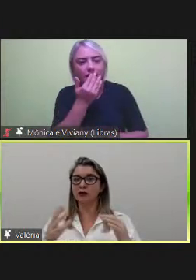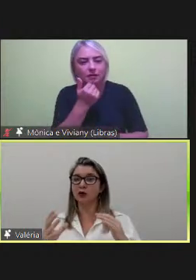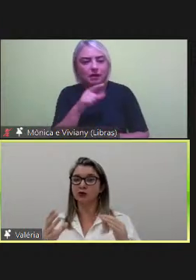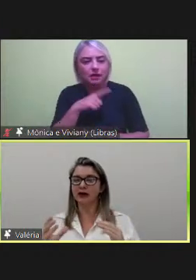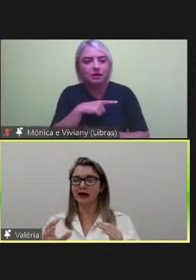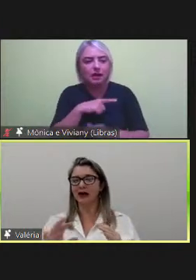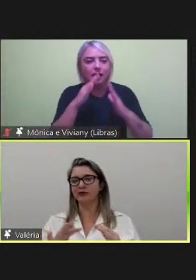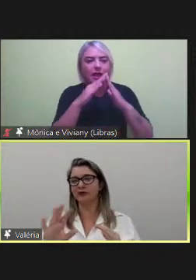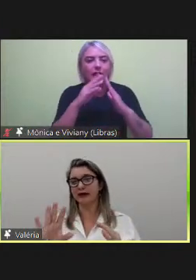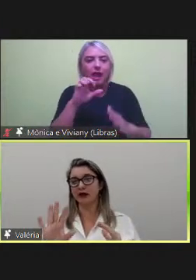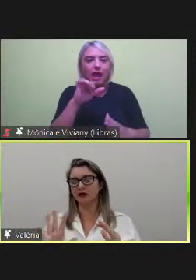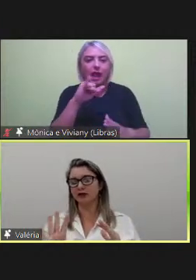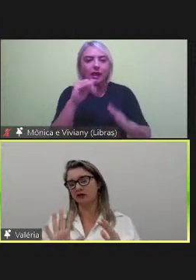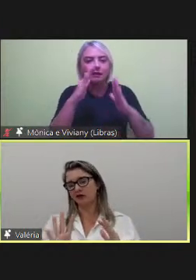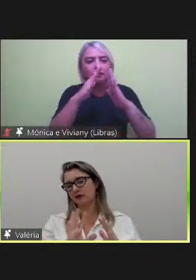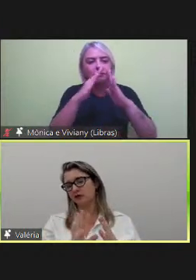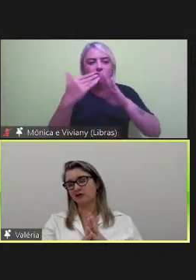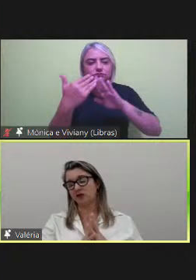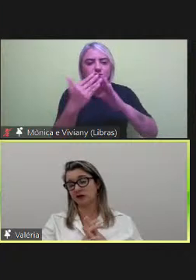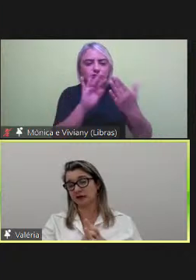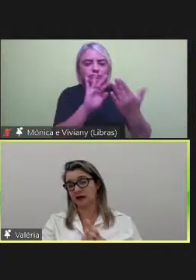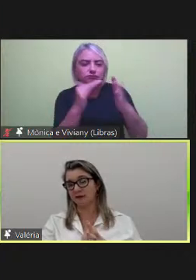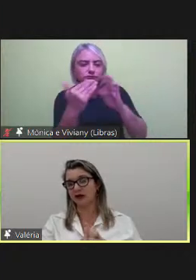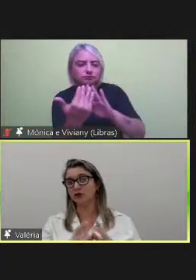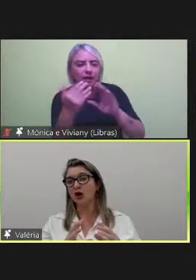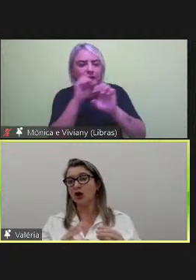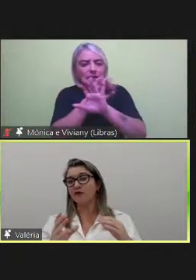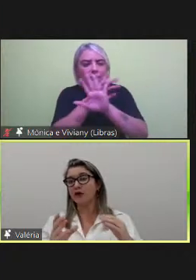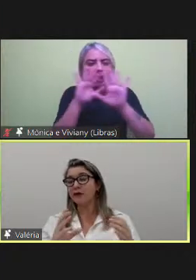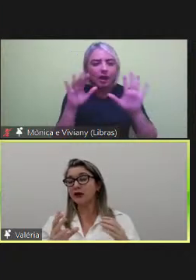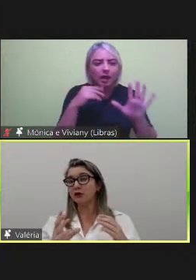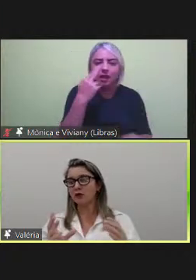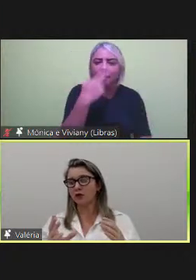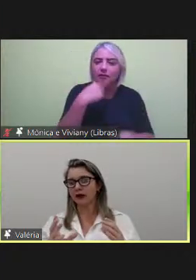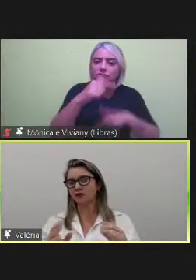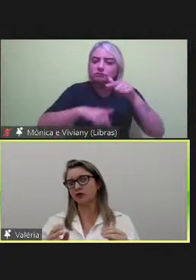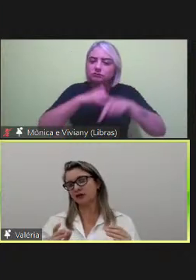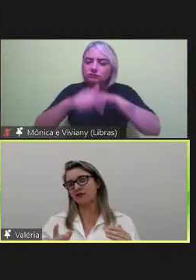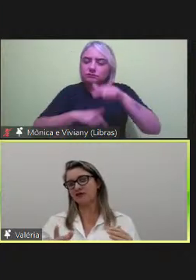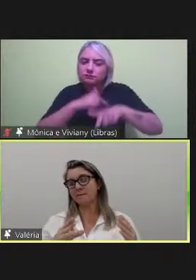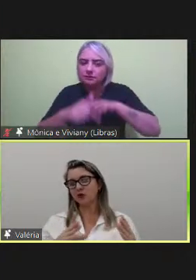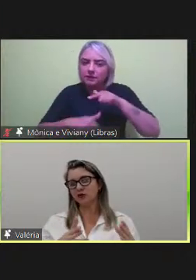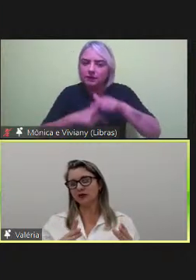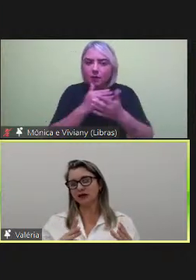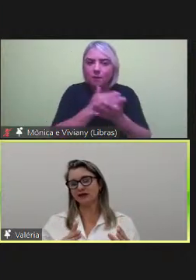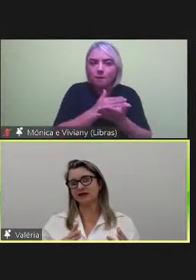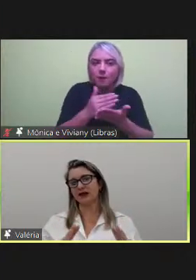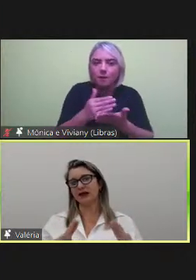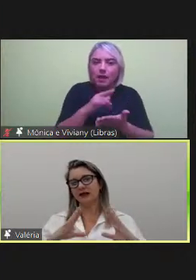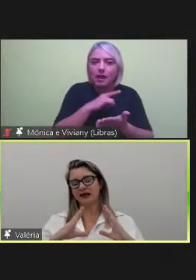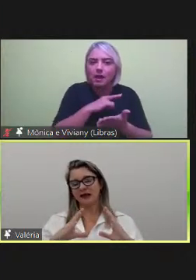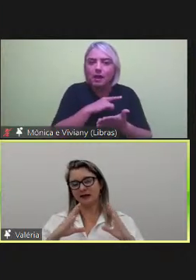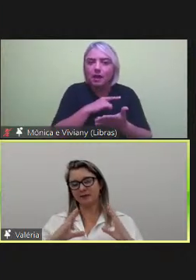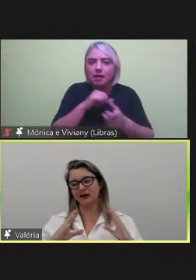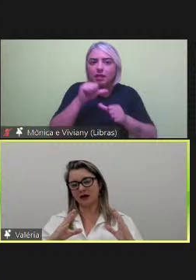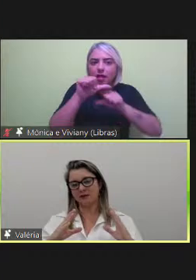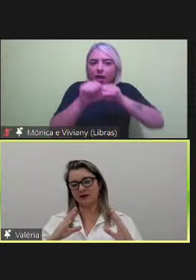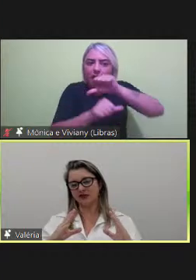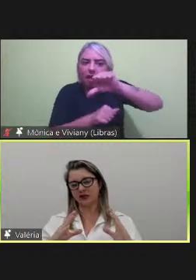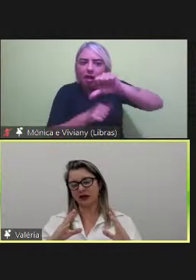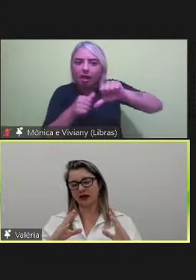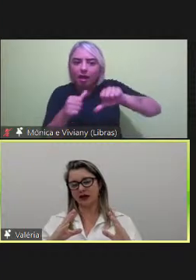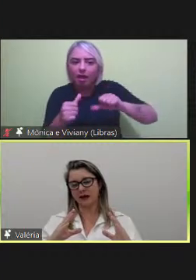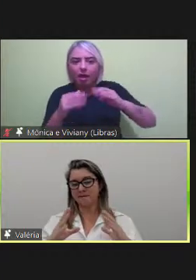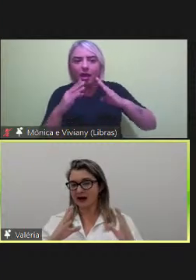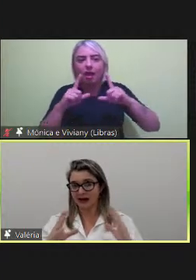we acquired it, our models, here you can see our nutrition is working with it. It was in the moment where there was the